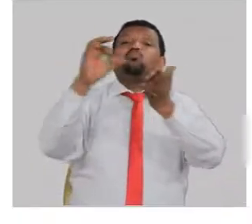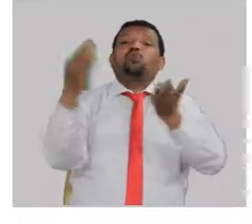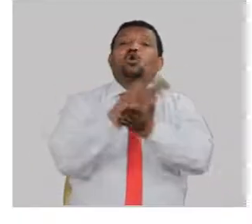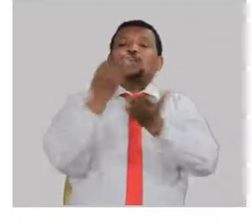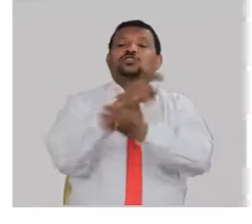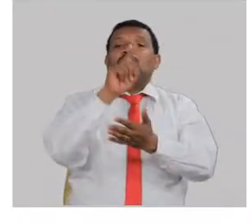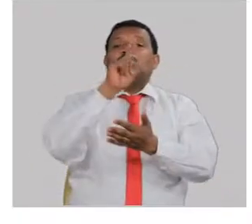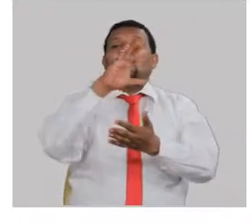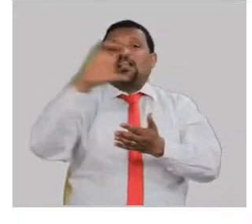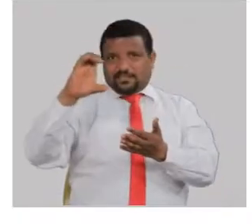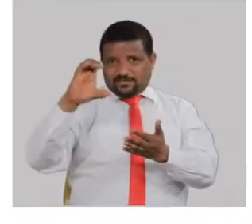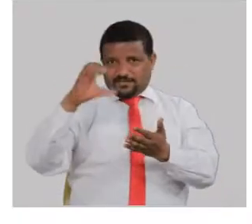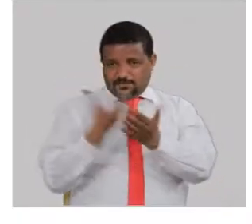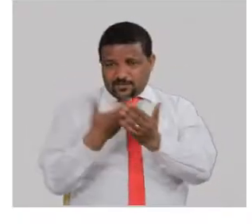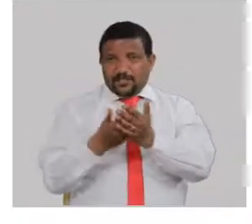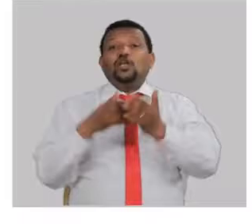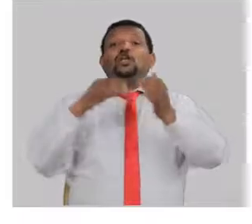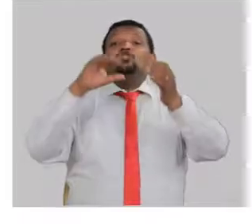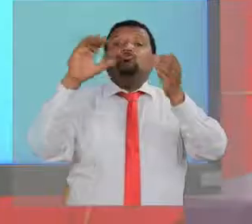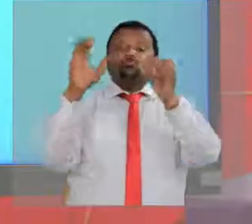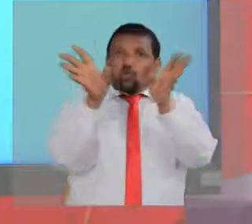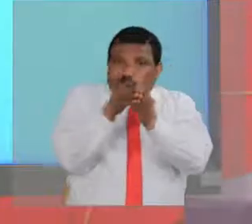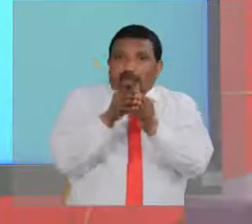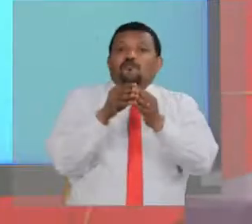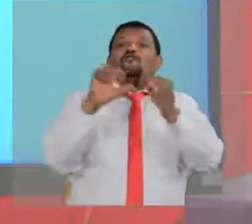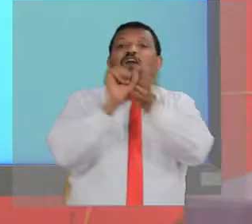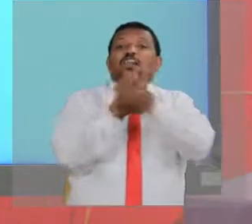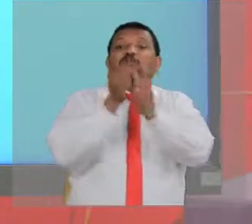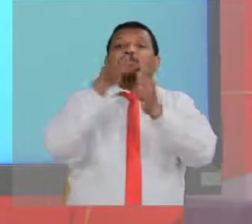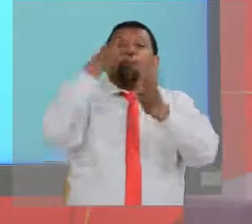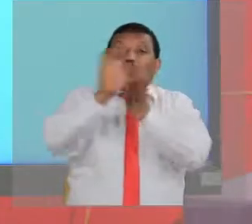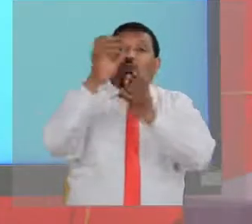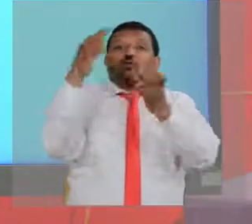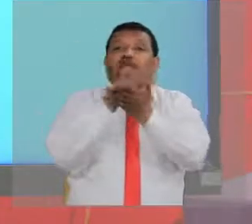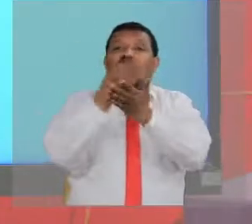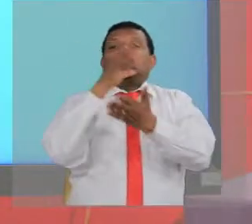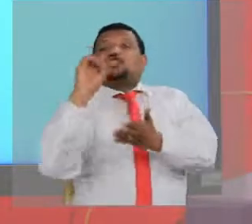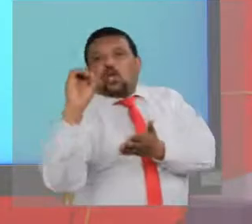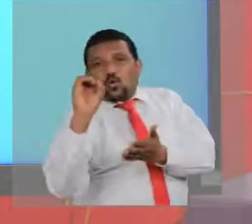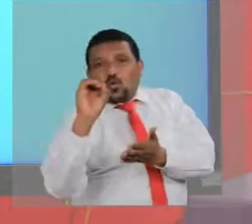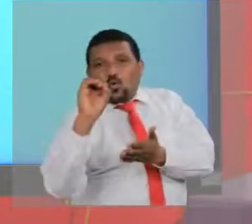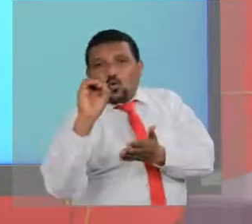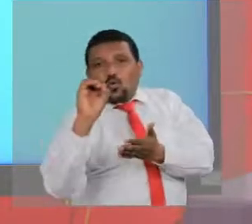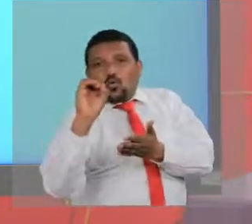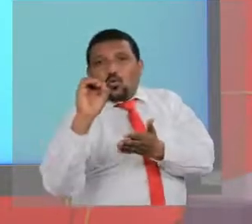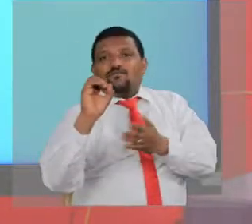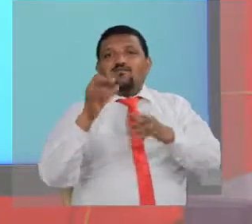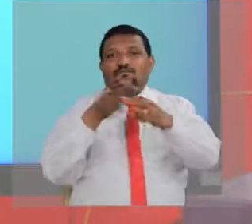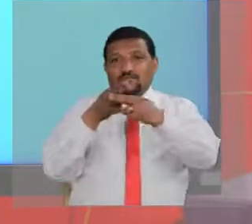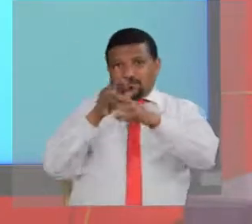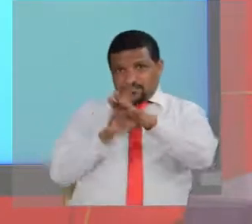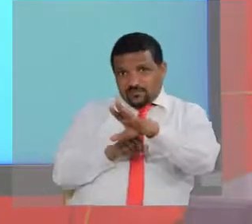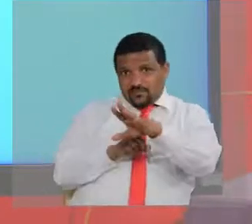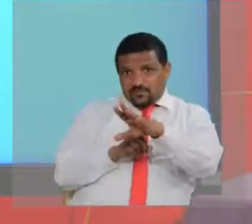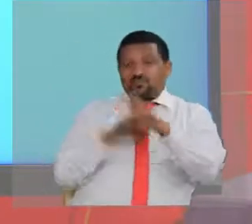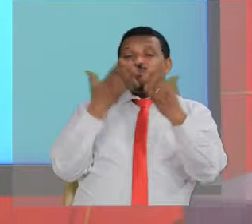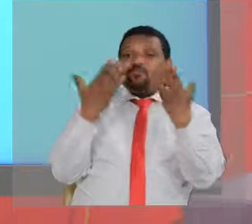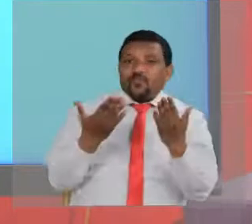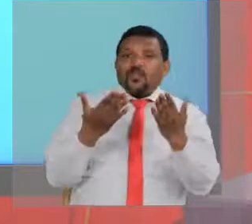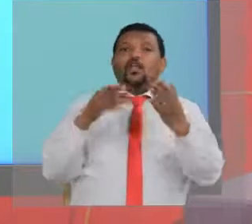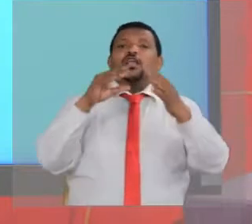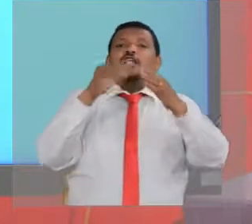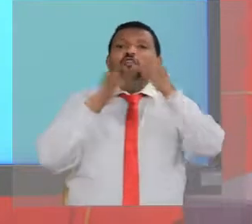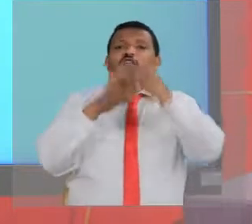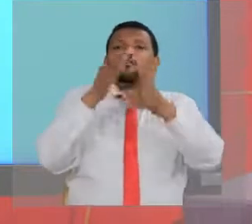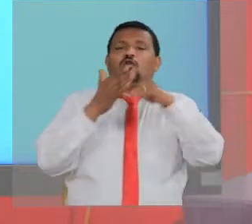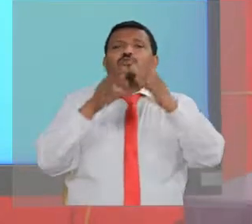birr and the total variable cost of production is 0. In short run, whenever the level of output is 0, the total